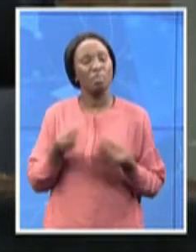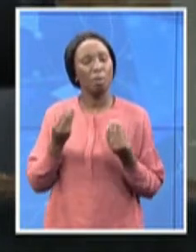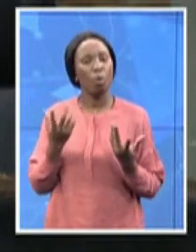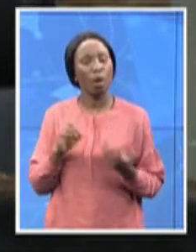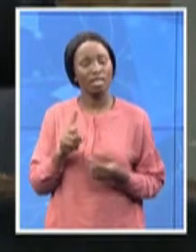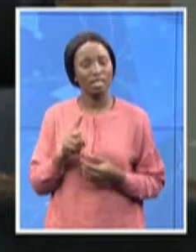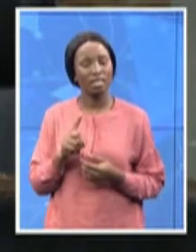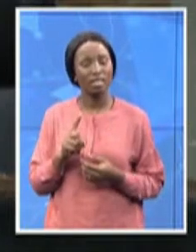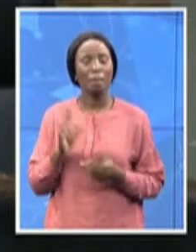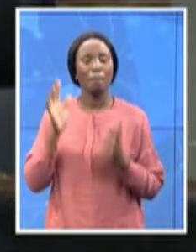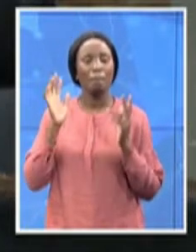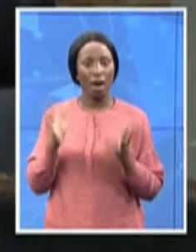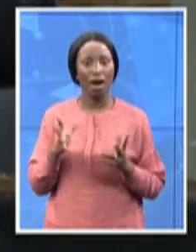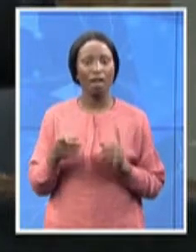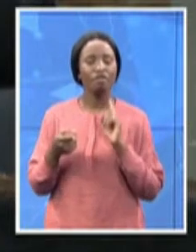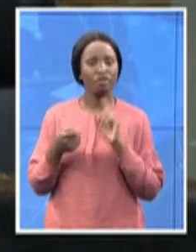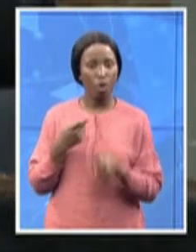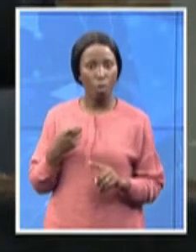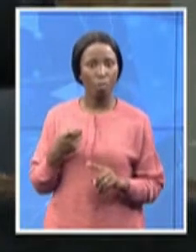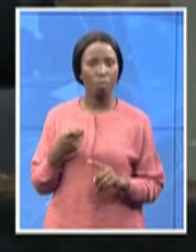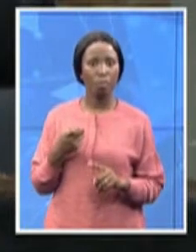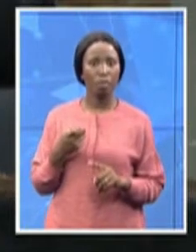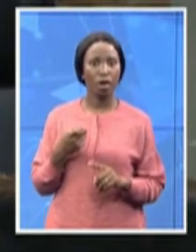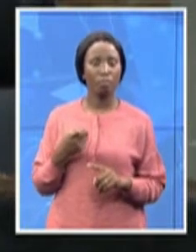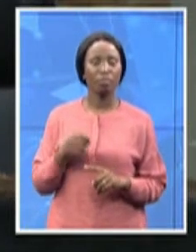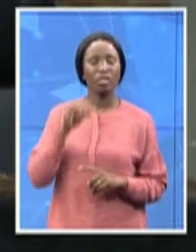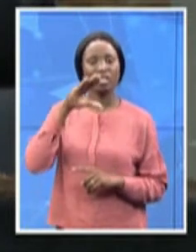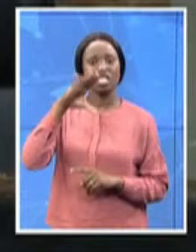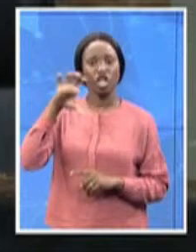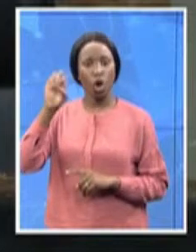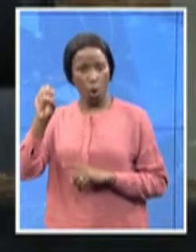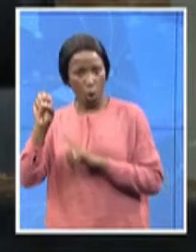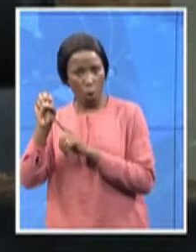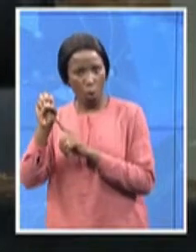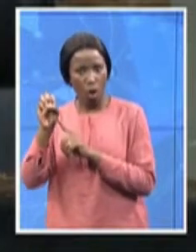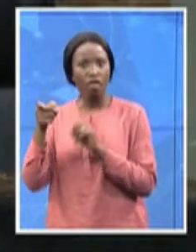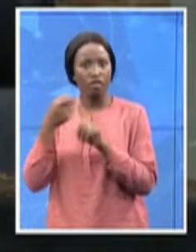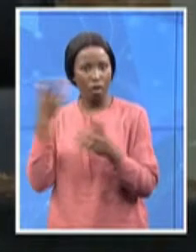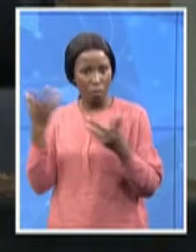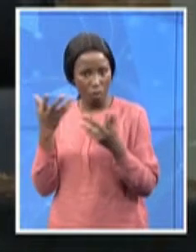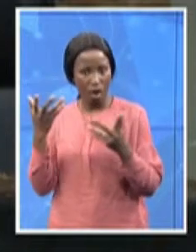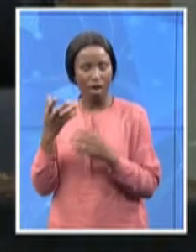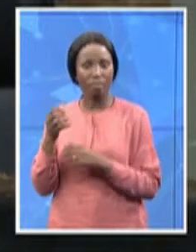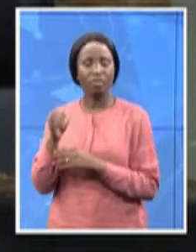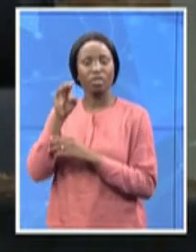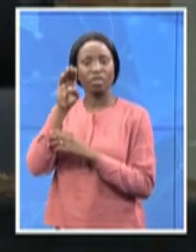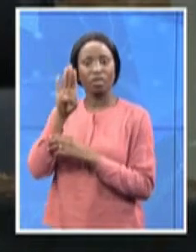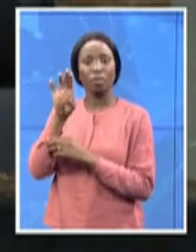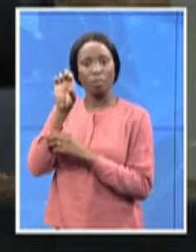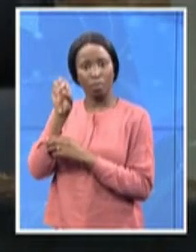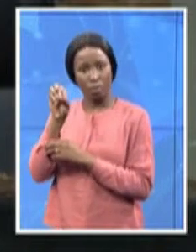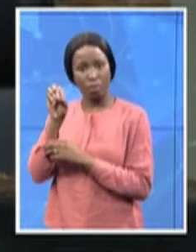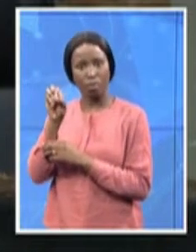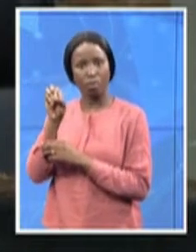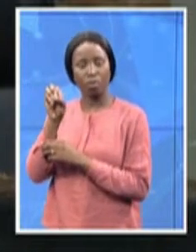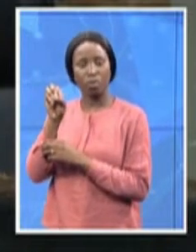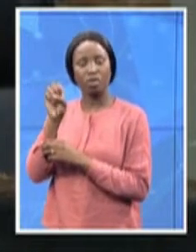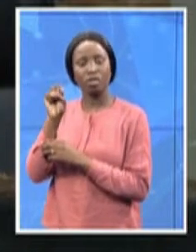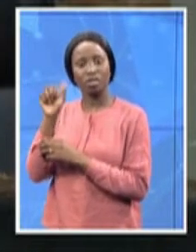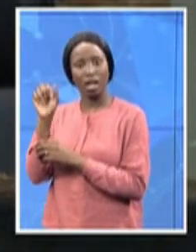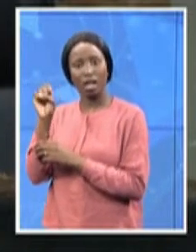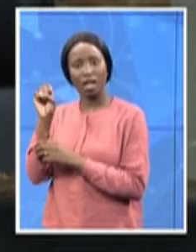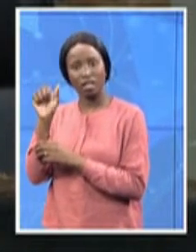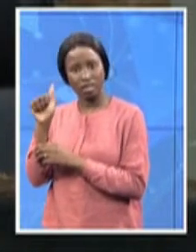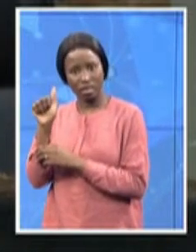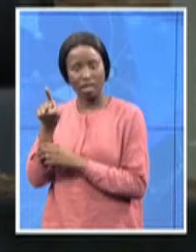by the CEO of African Global Operations, that is the sum of 500,000 rand, which